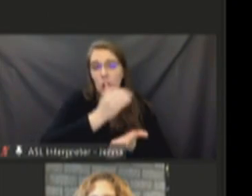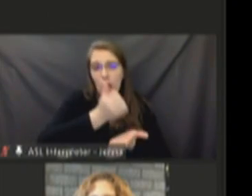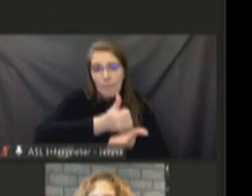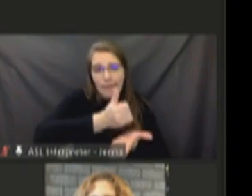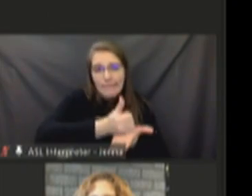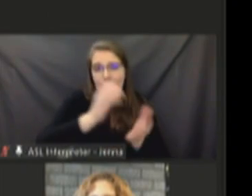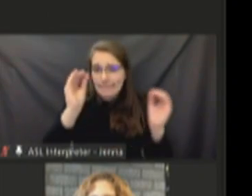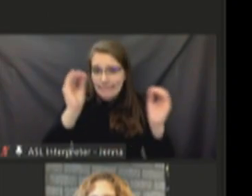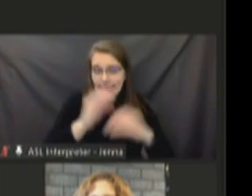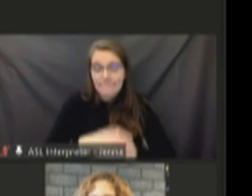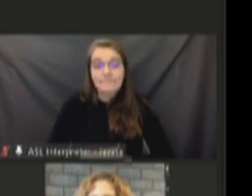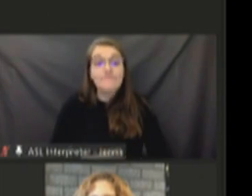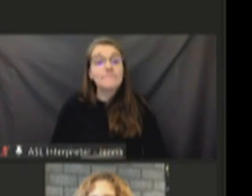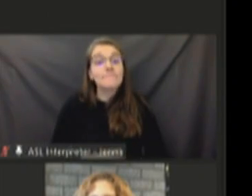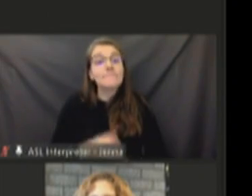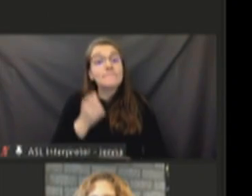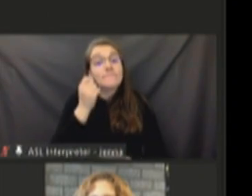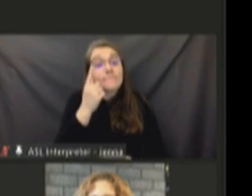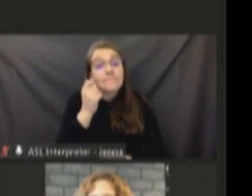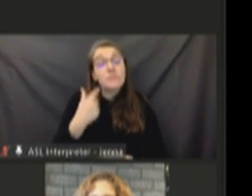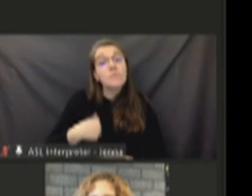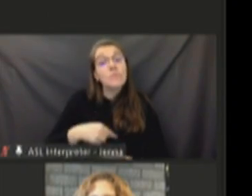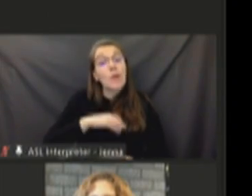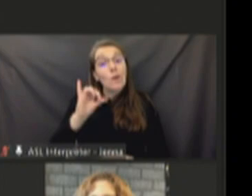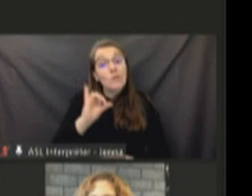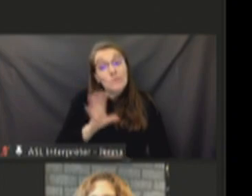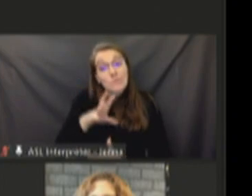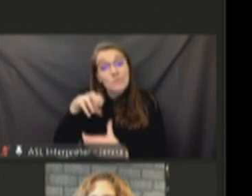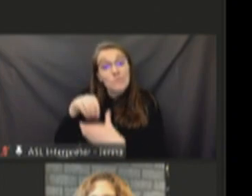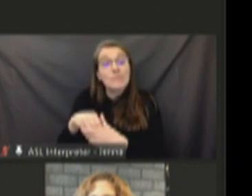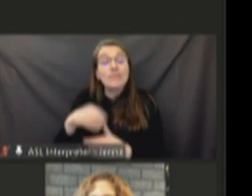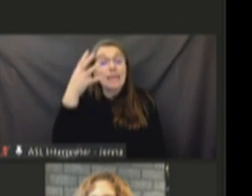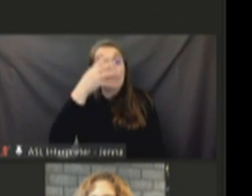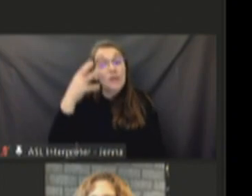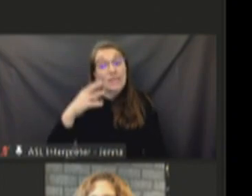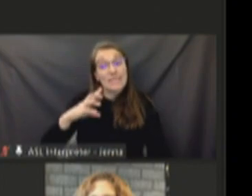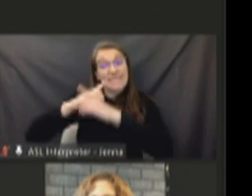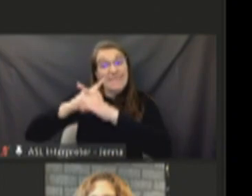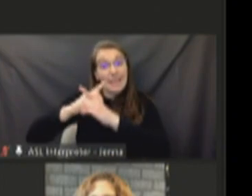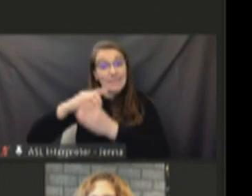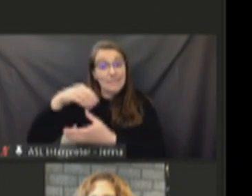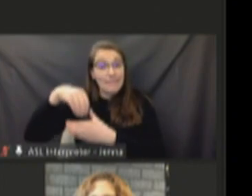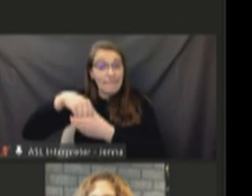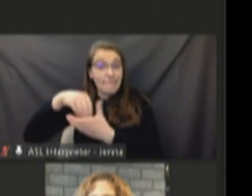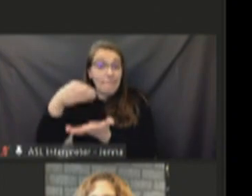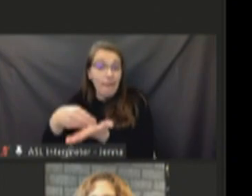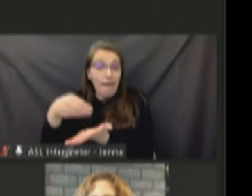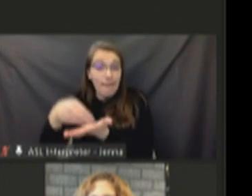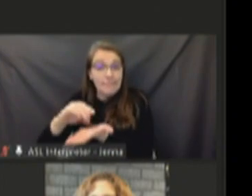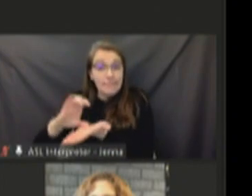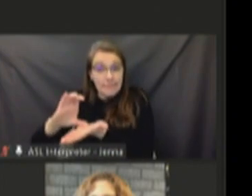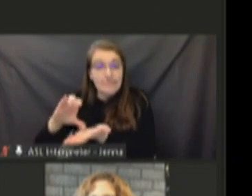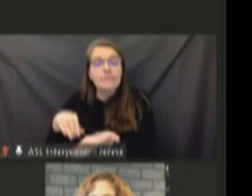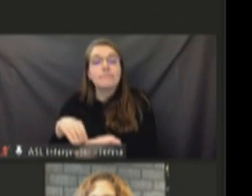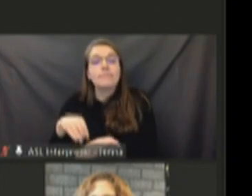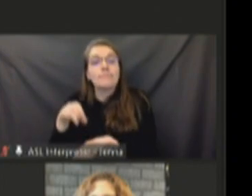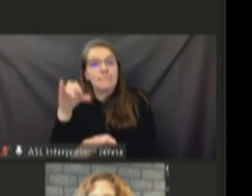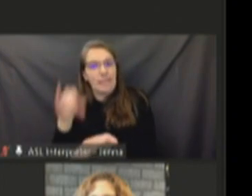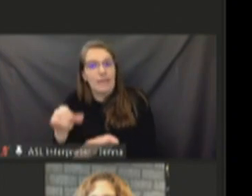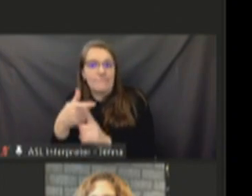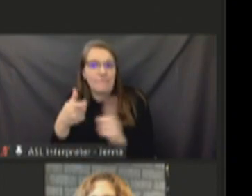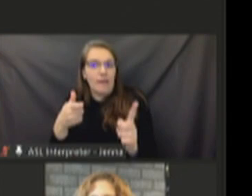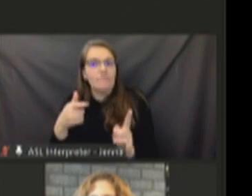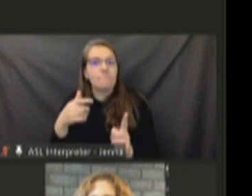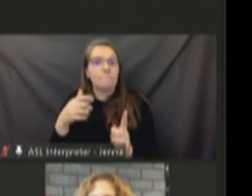of the Greater Boston Immigrant Defense Fund, which is a fund that came about through a lot of donations from